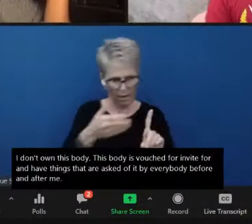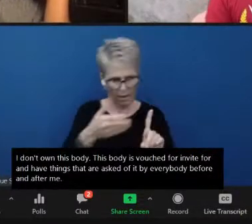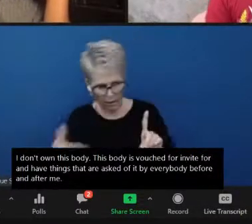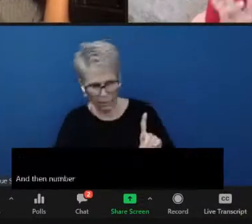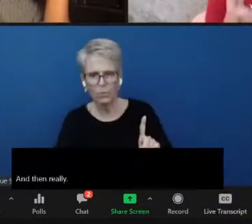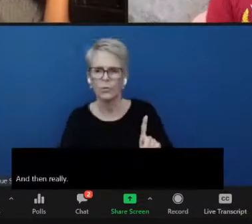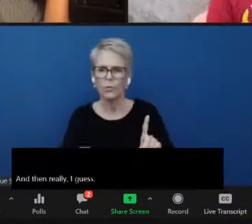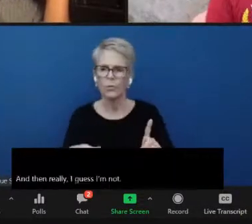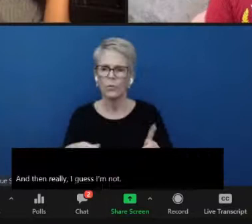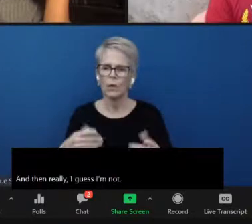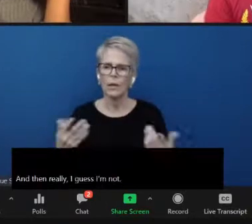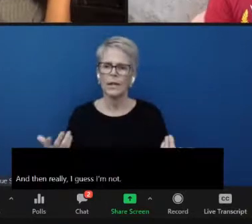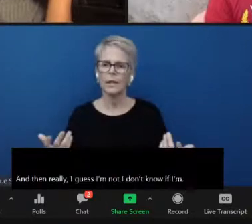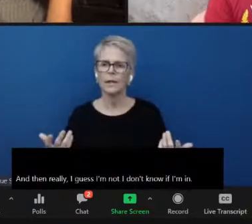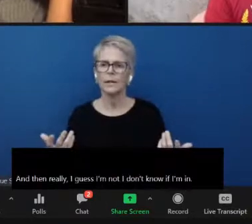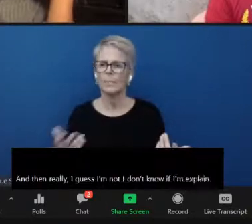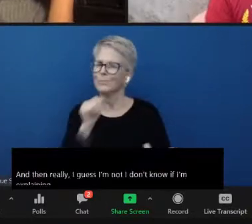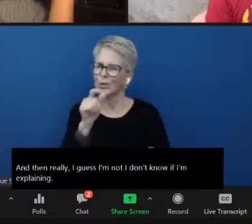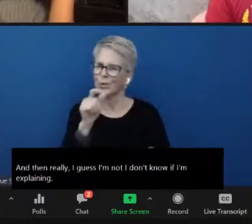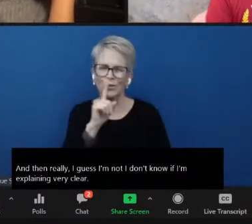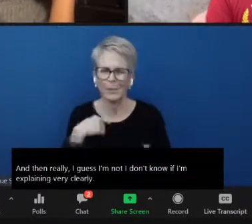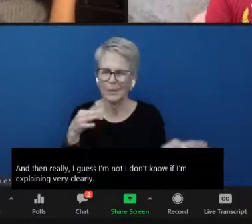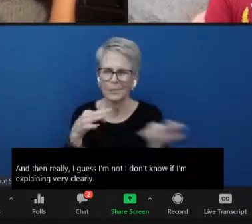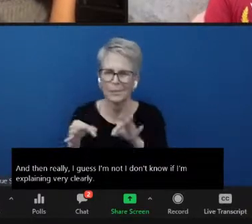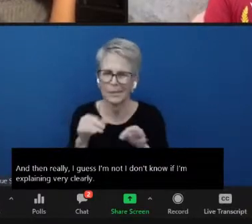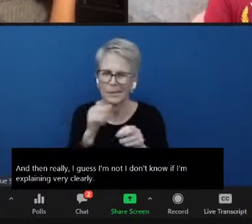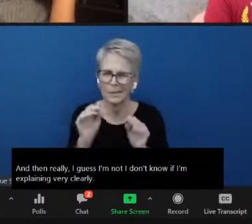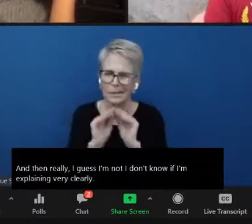And really, I guess I'm not, I don't know if I'm explaining very clearly,